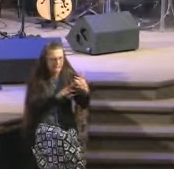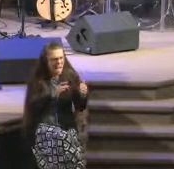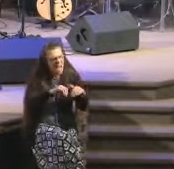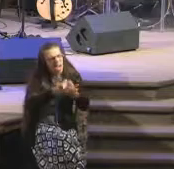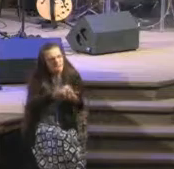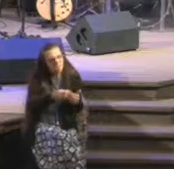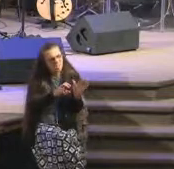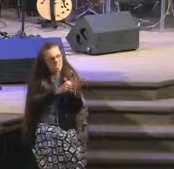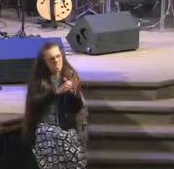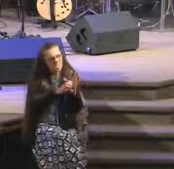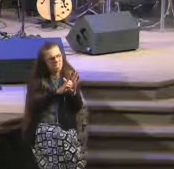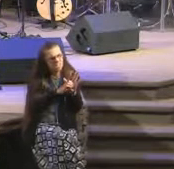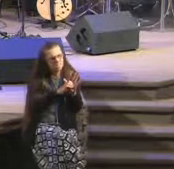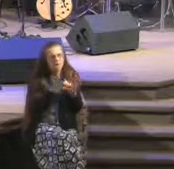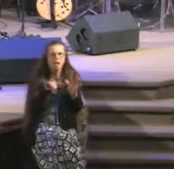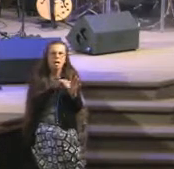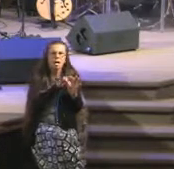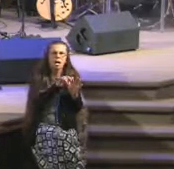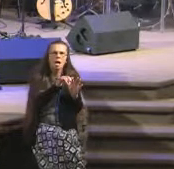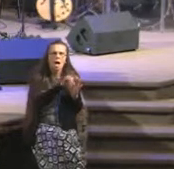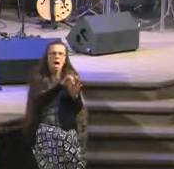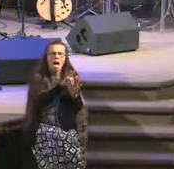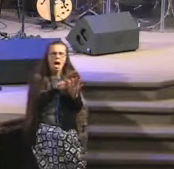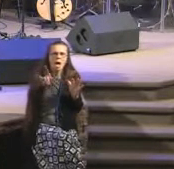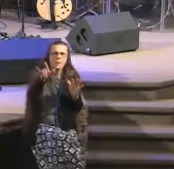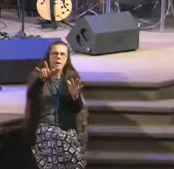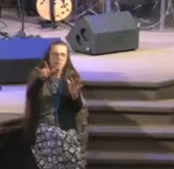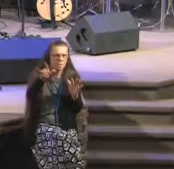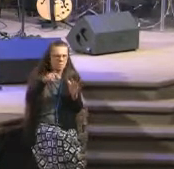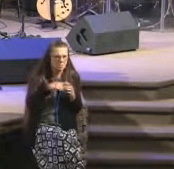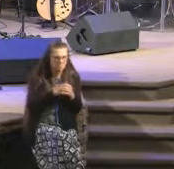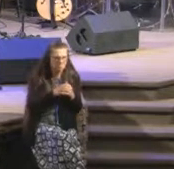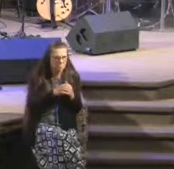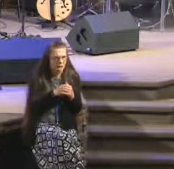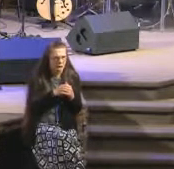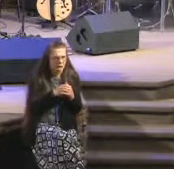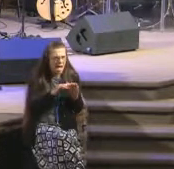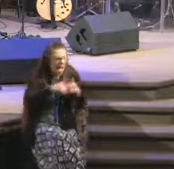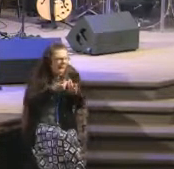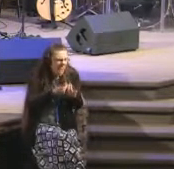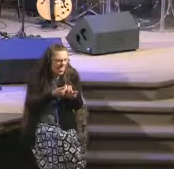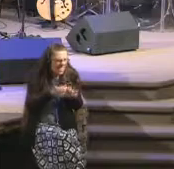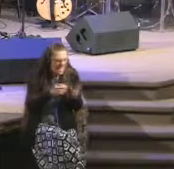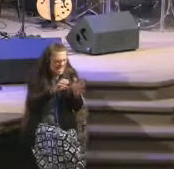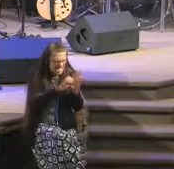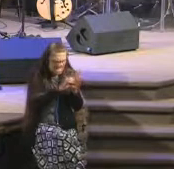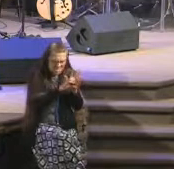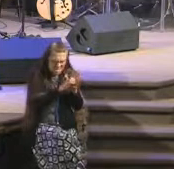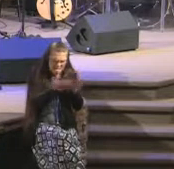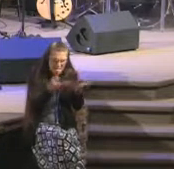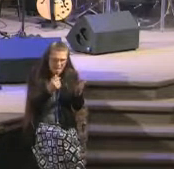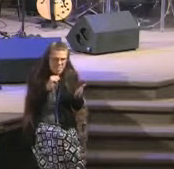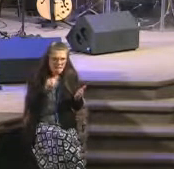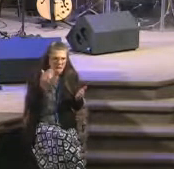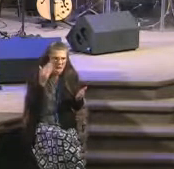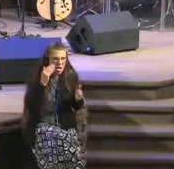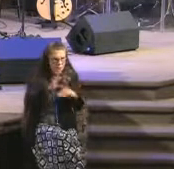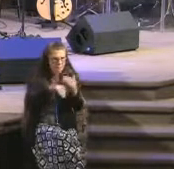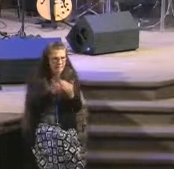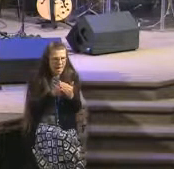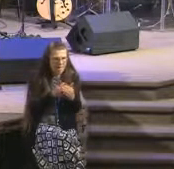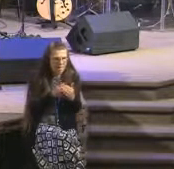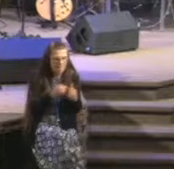explain an airplane? How would they describe something they don't know about? And I looked up and